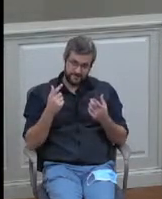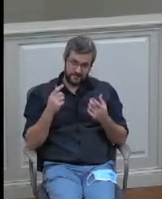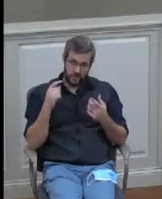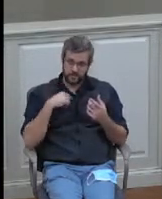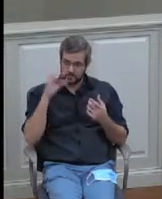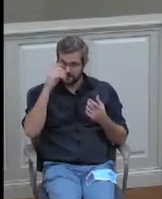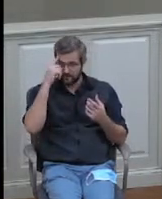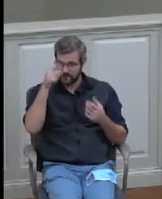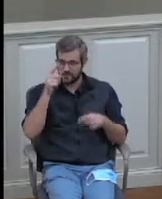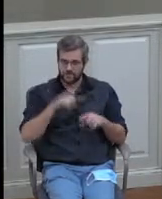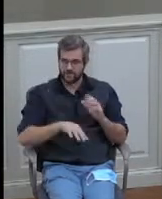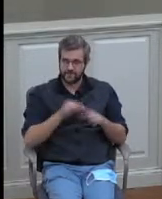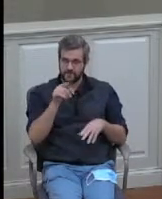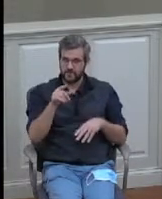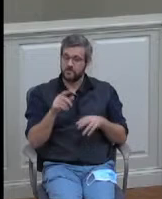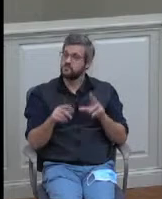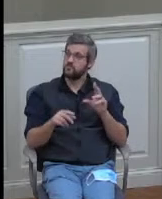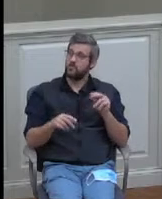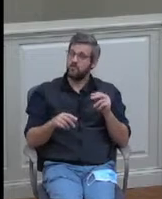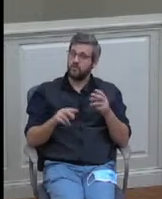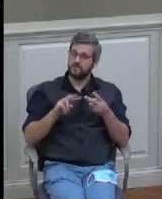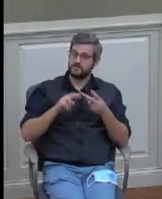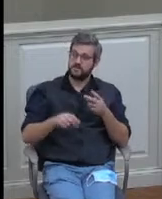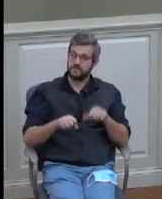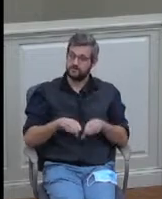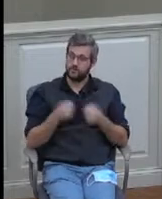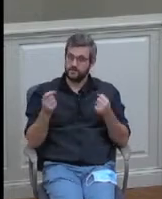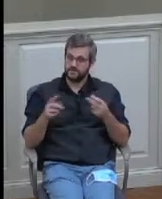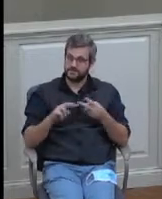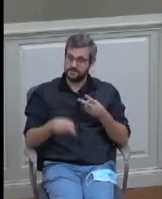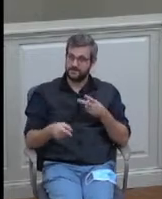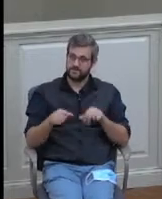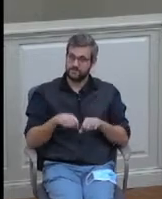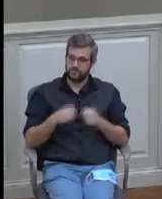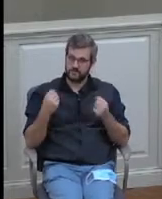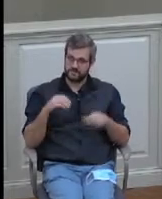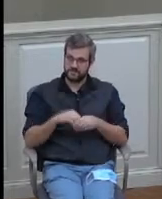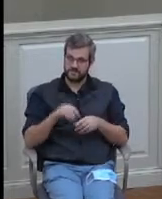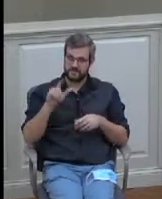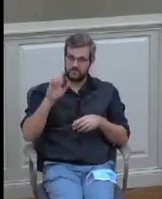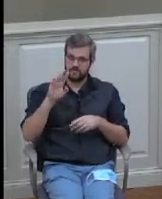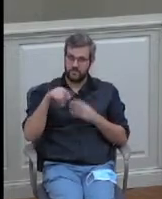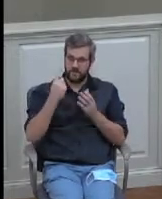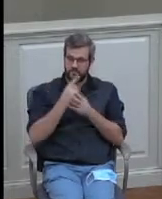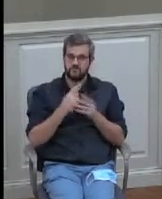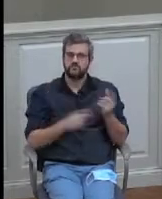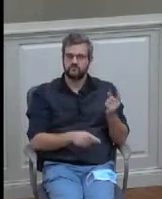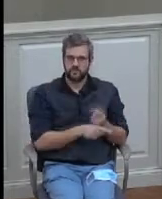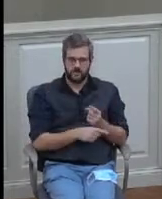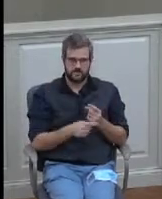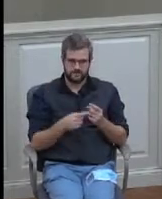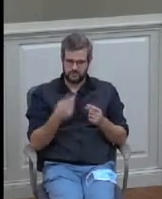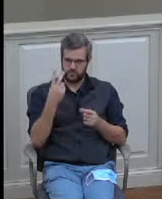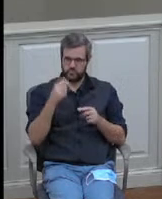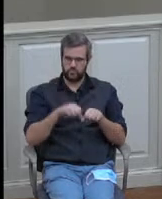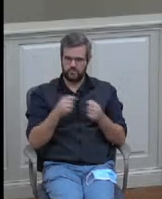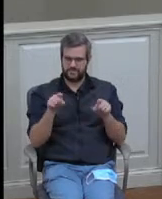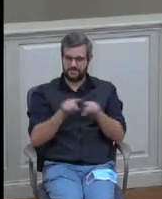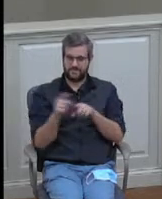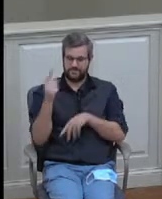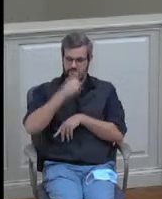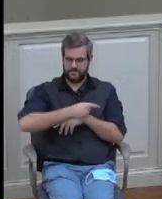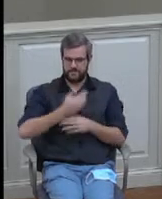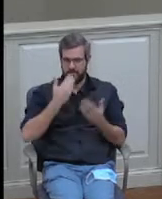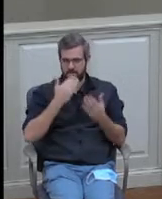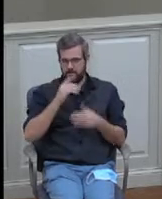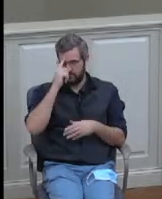Yeah, no, no, that was actually the second break that we had in probably 24-hour period, so. Yeah, we had 2 breaks the same day. Yeah. Appreciate your work,